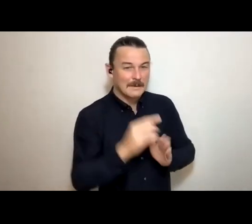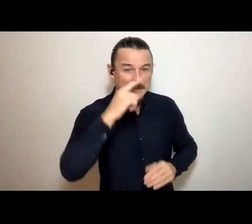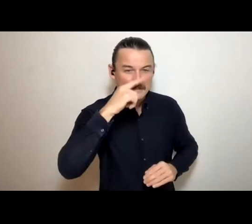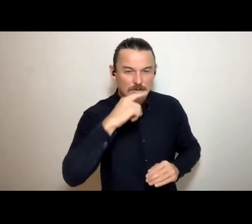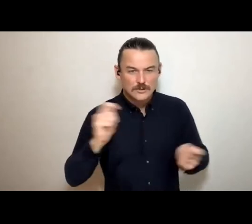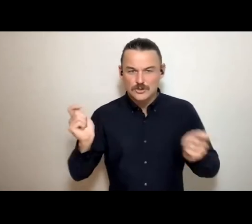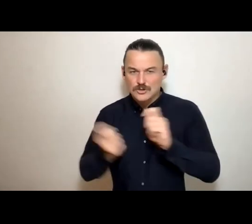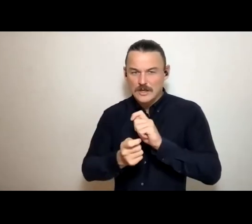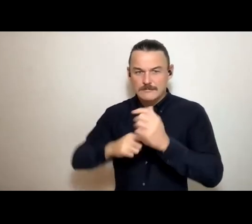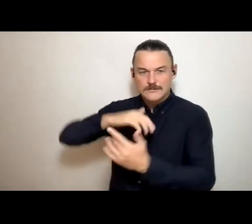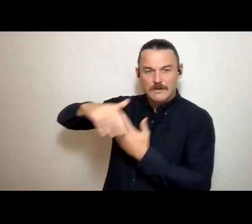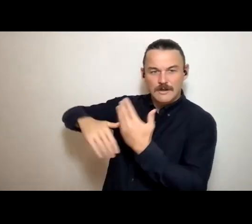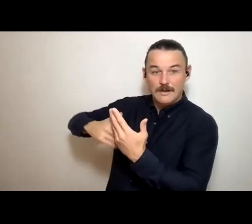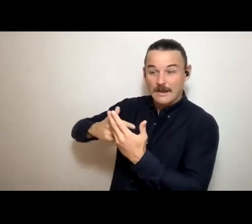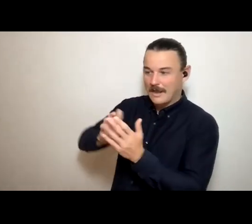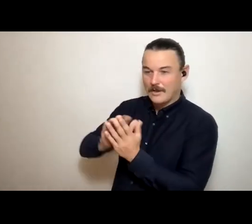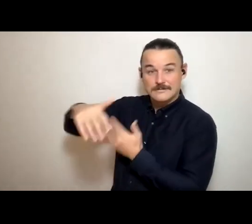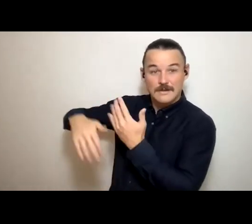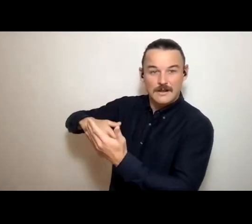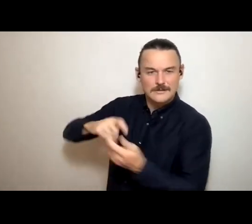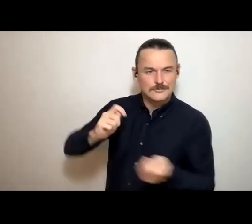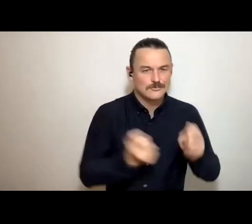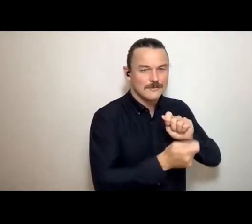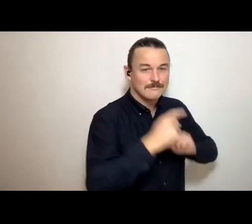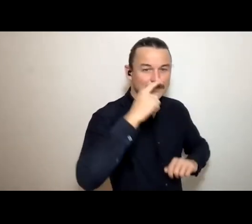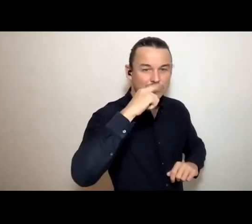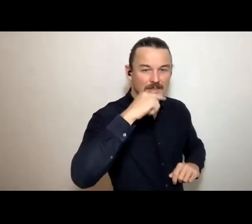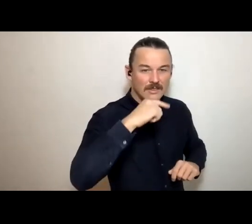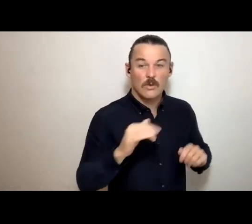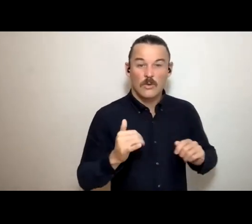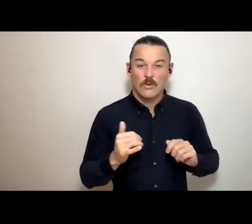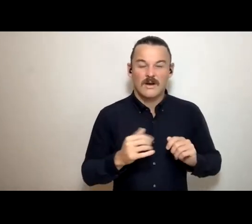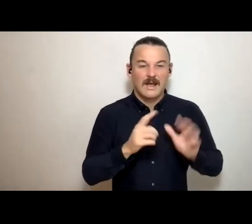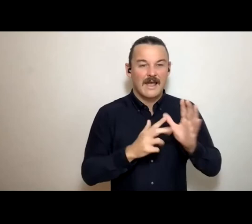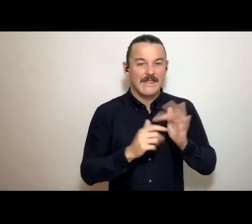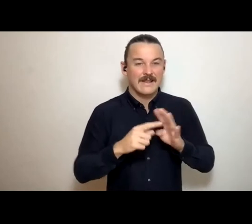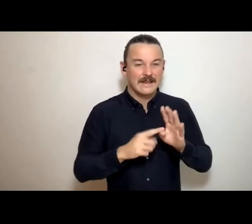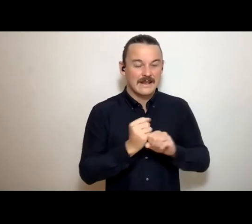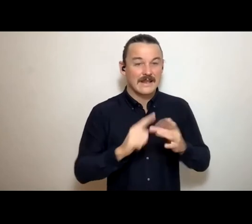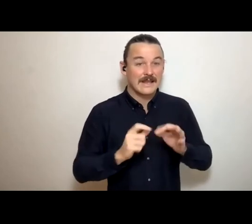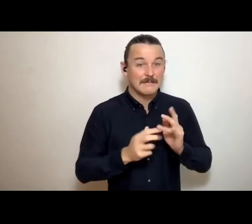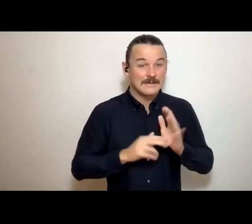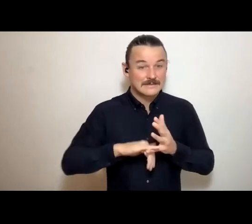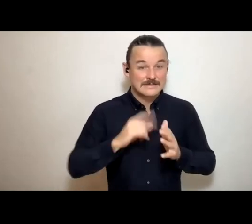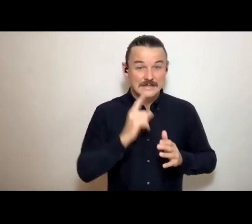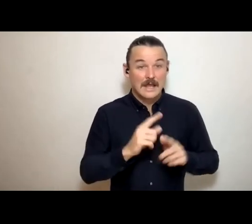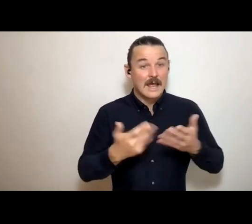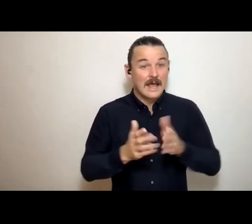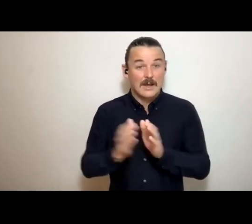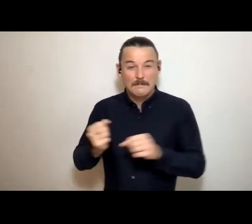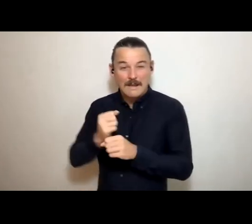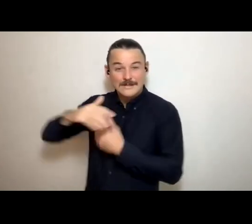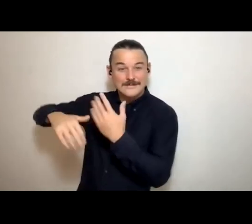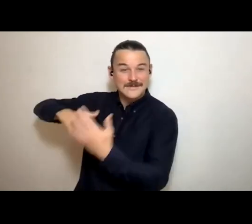society shapes people. Or, as Anthony Giddens says, how we create society at the same time as we